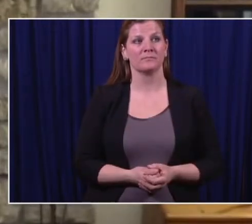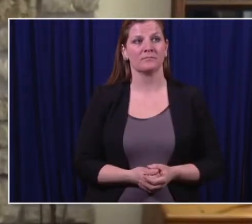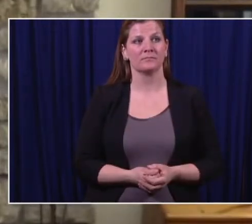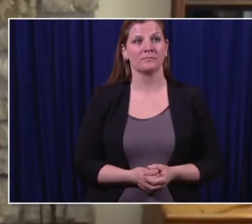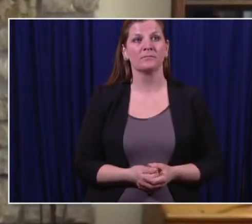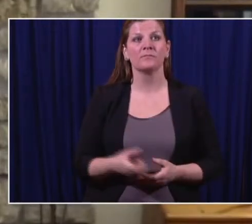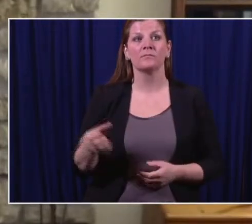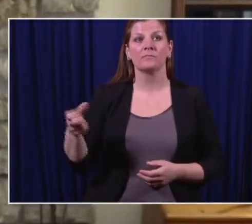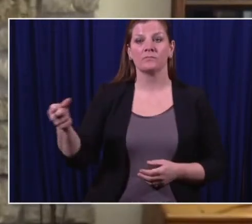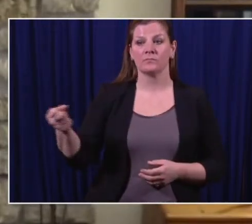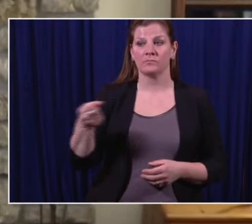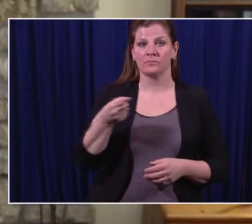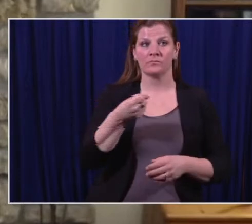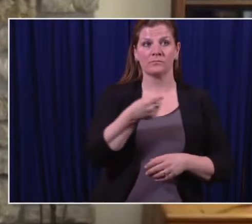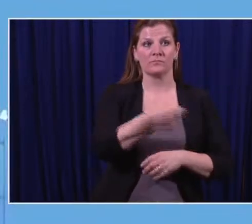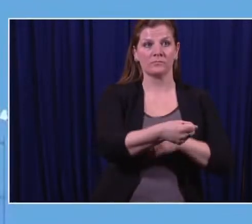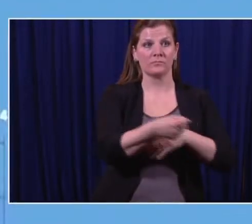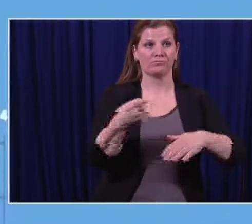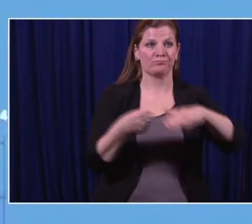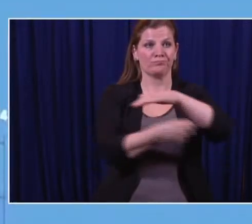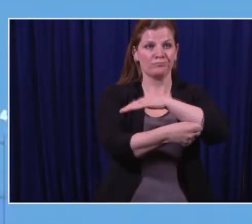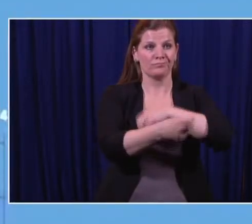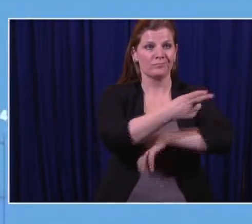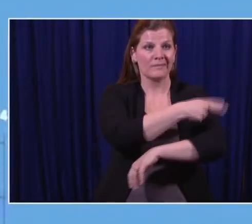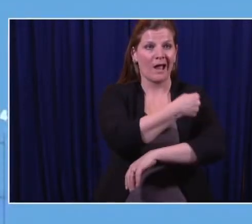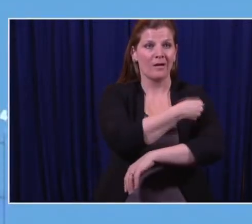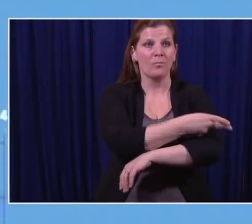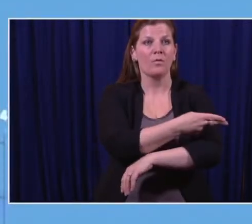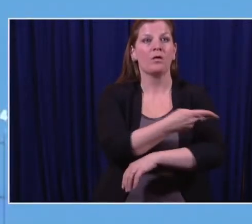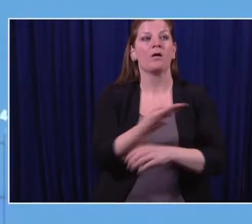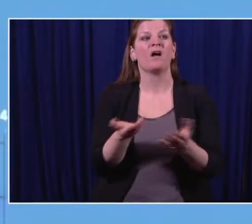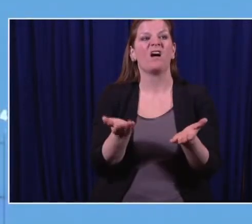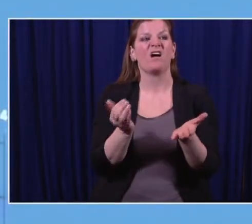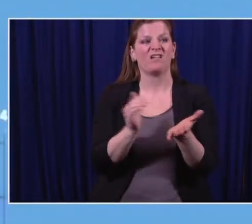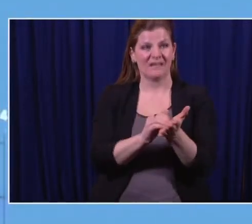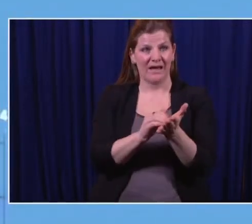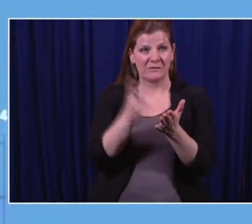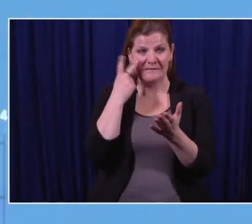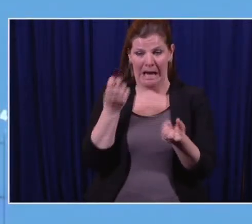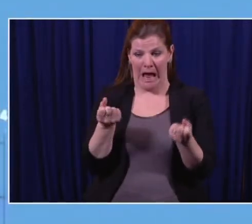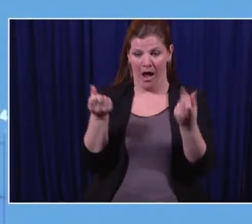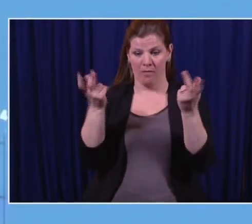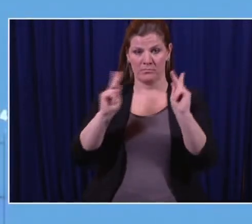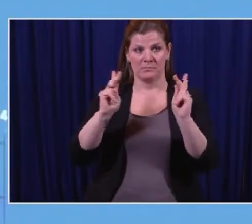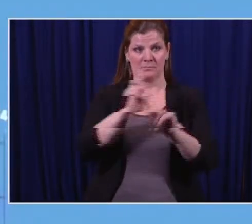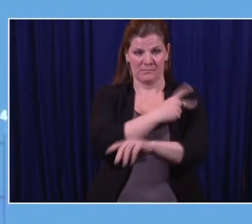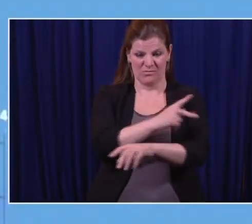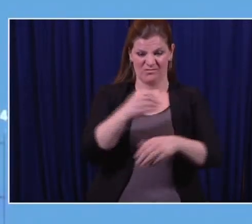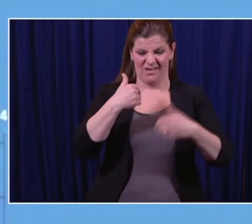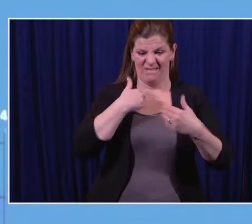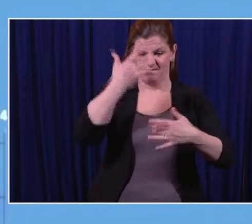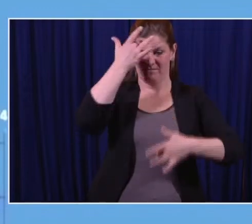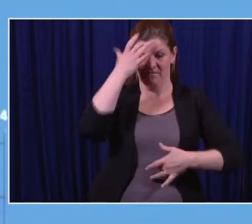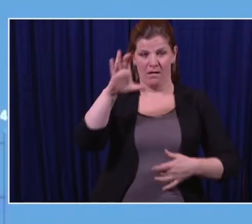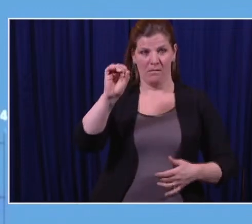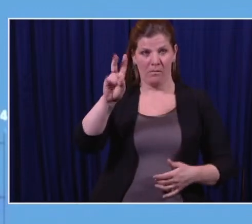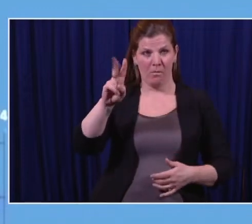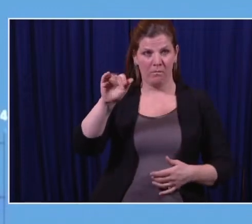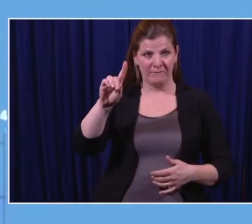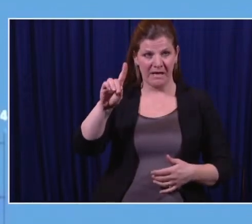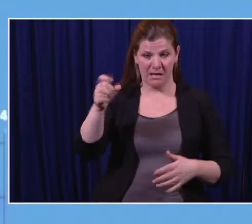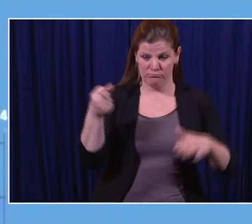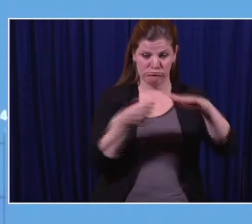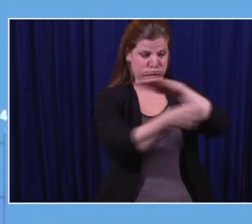Hospitalizations, again, if you look at the number of COVID patients in the hospital, those numbers continue